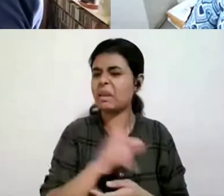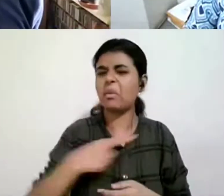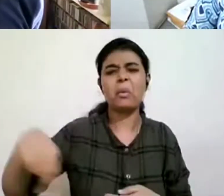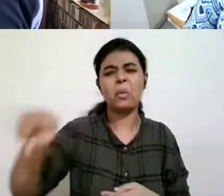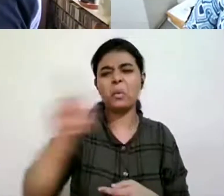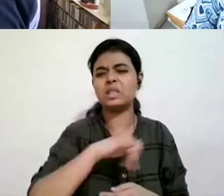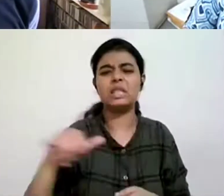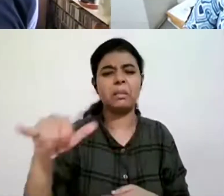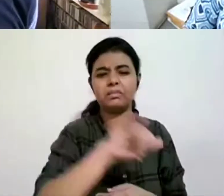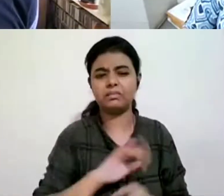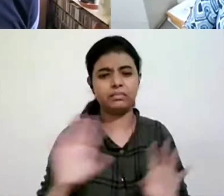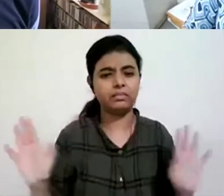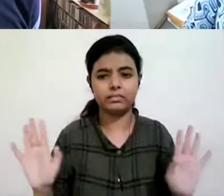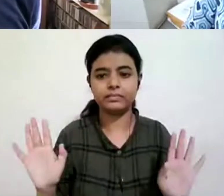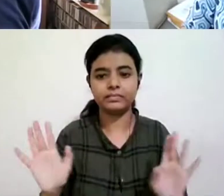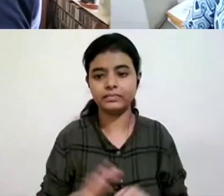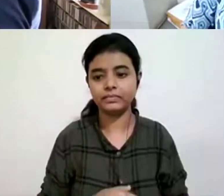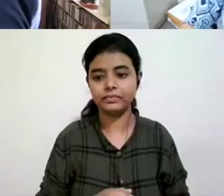else.